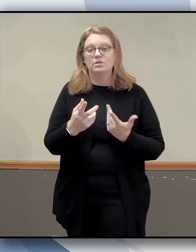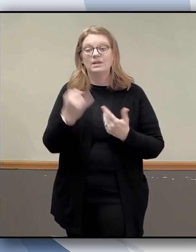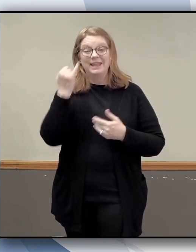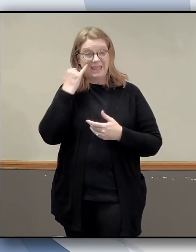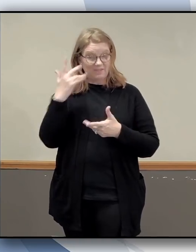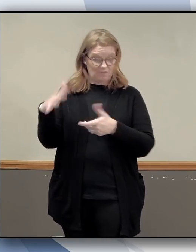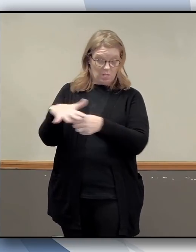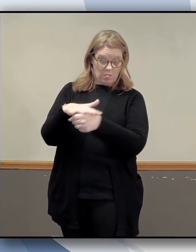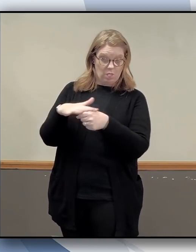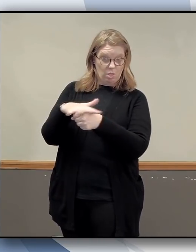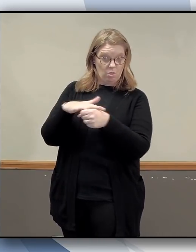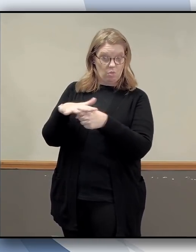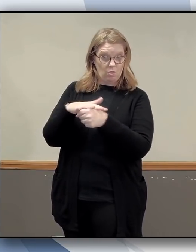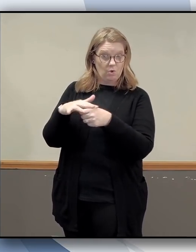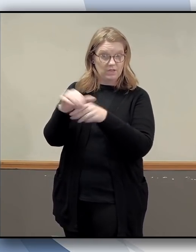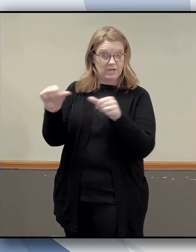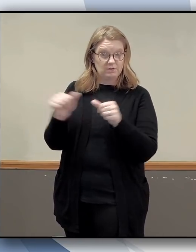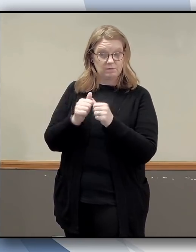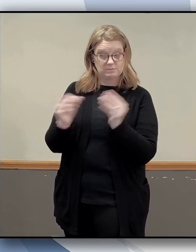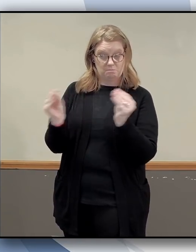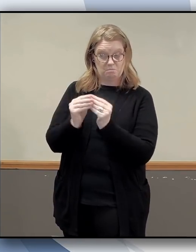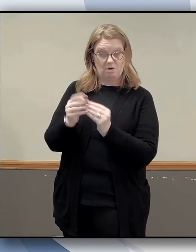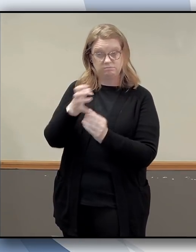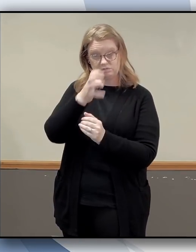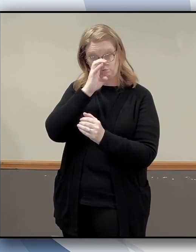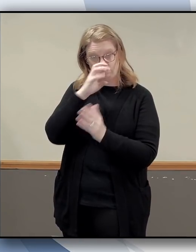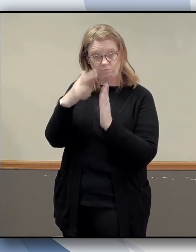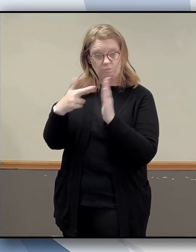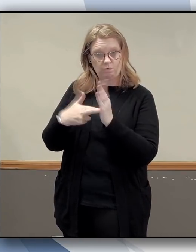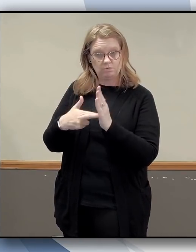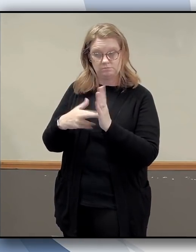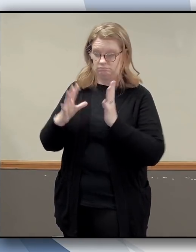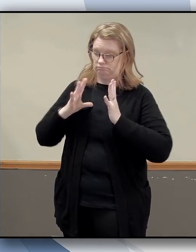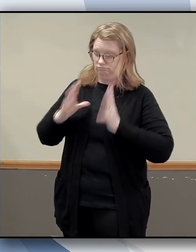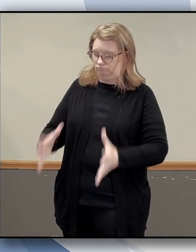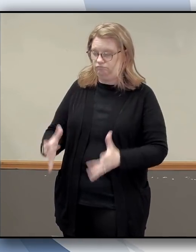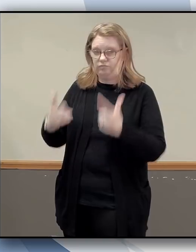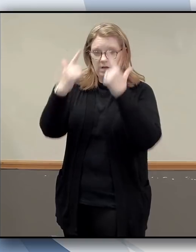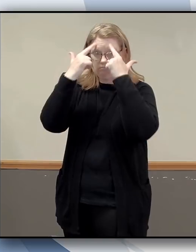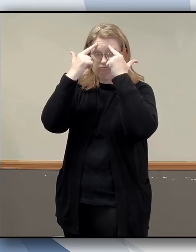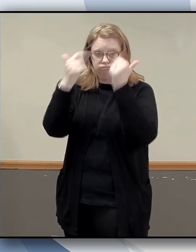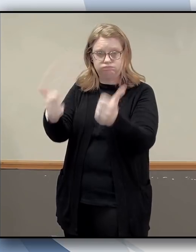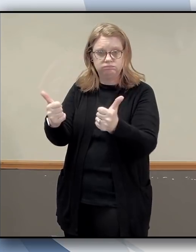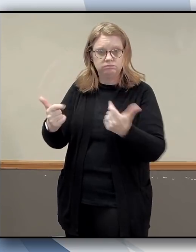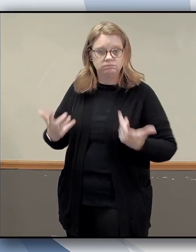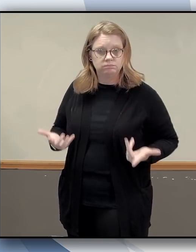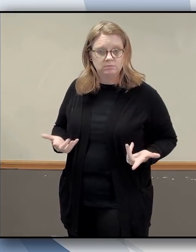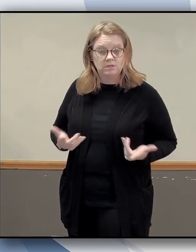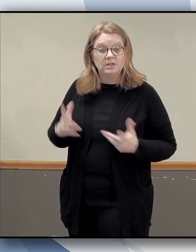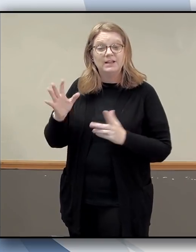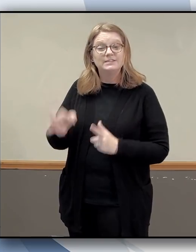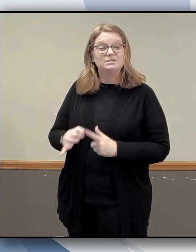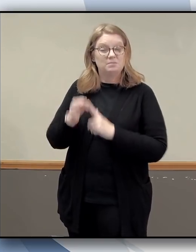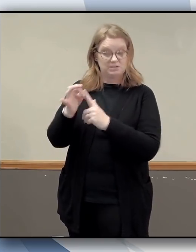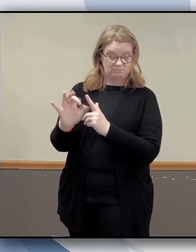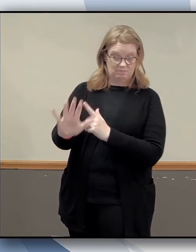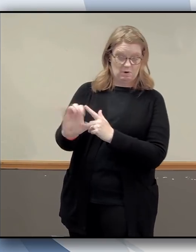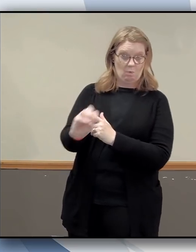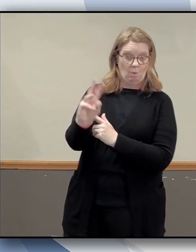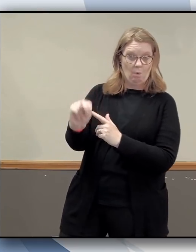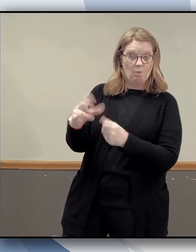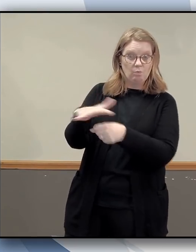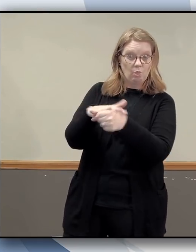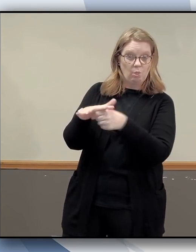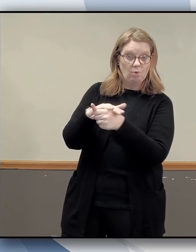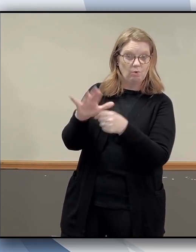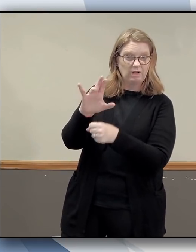area wants to have even tighter restrictions, they should certainly consider that, particularly if they've identified through their own local